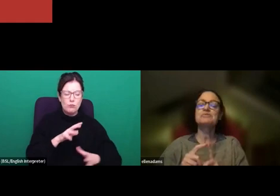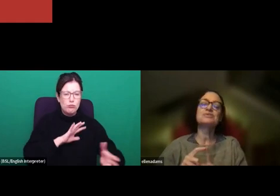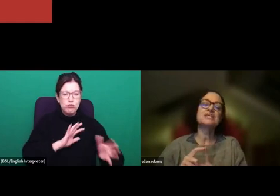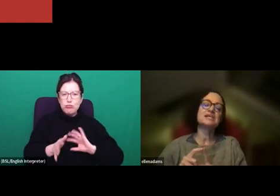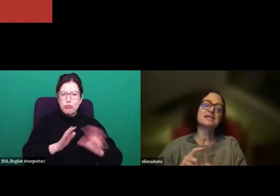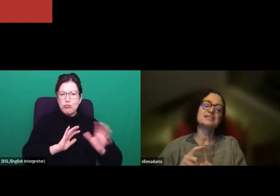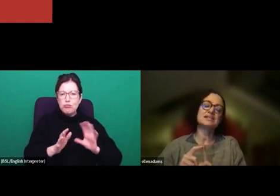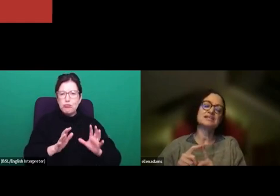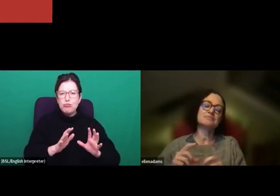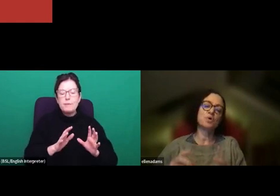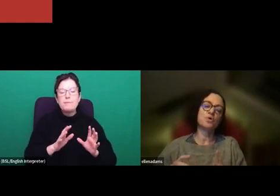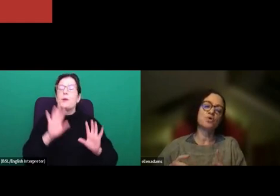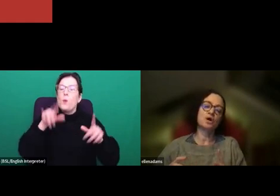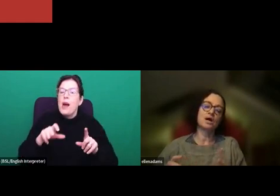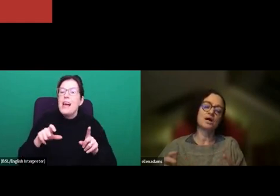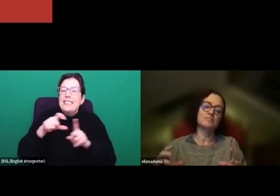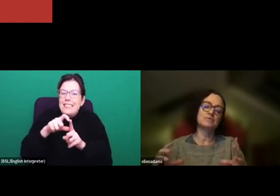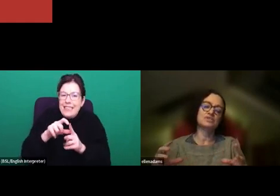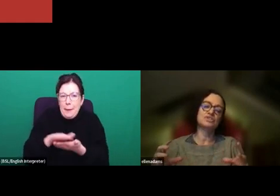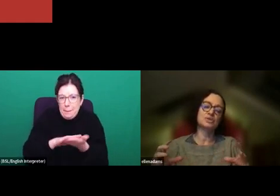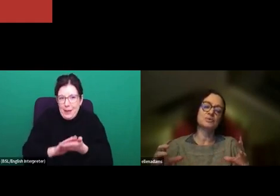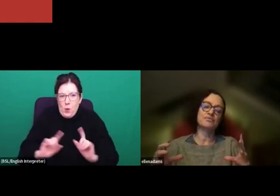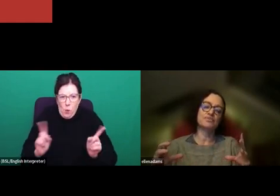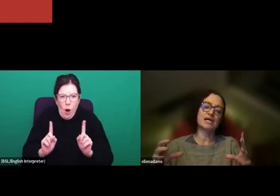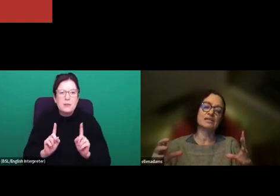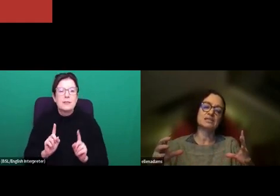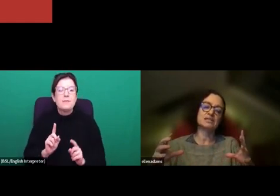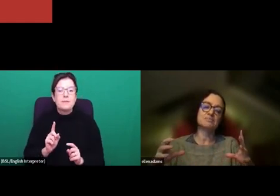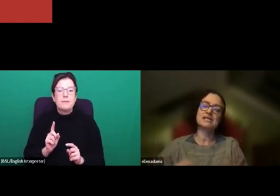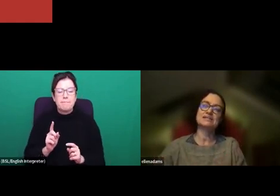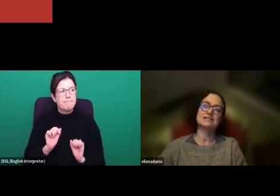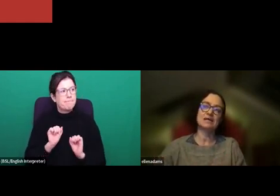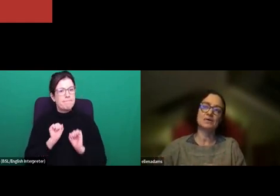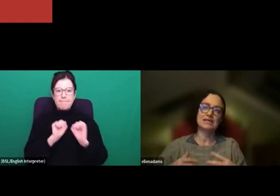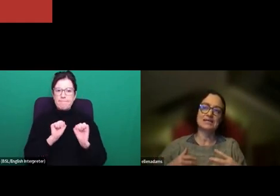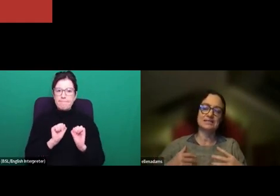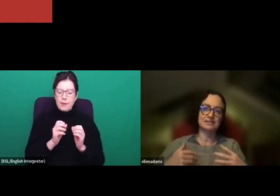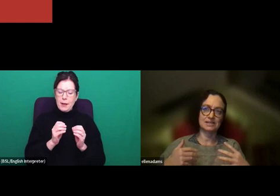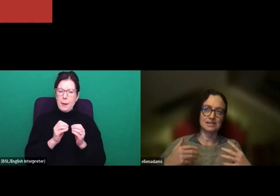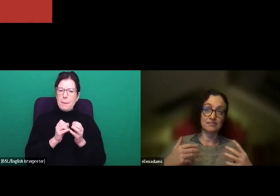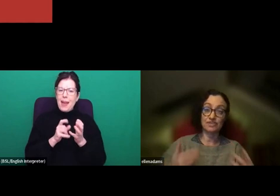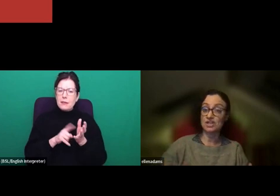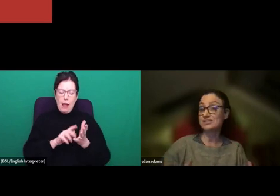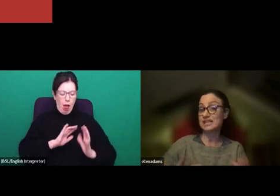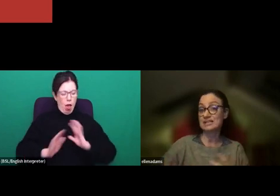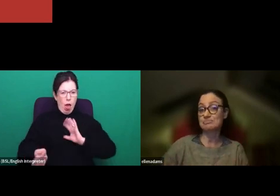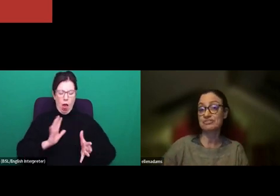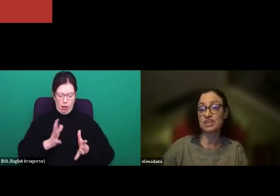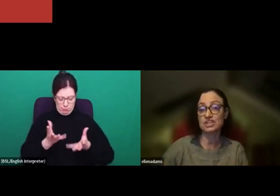And the capital D is more to do with the fact that BSL